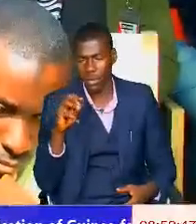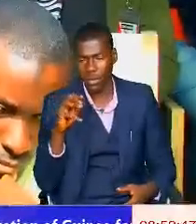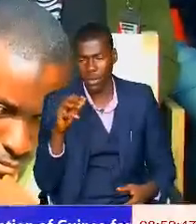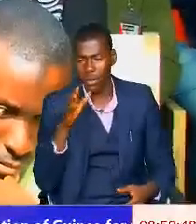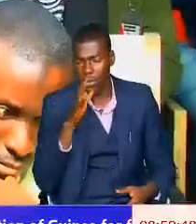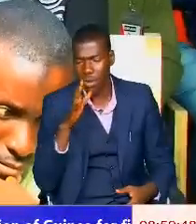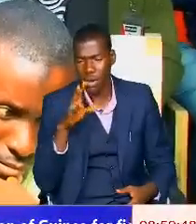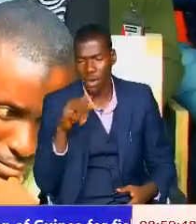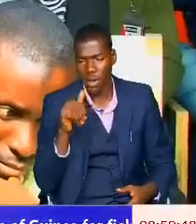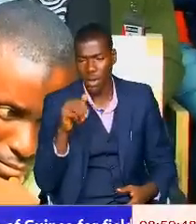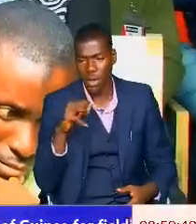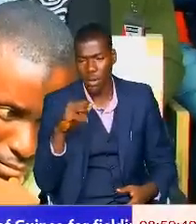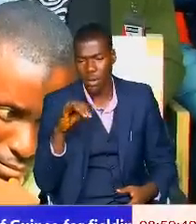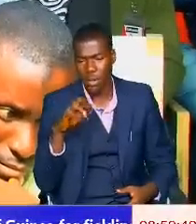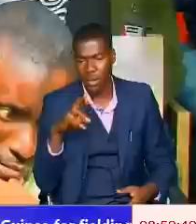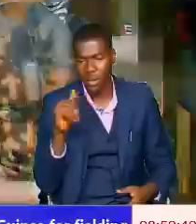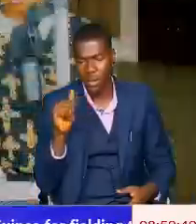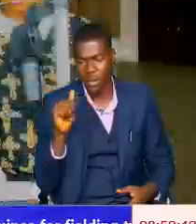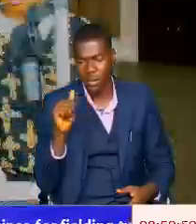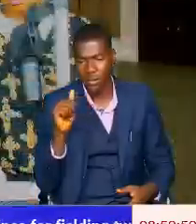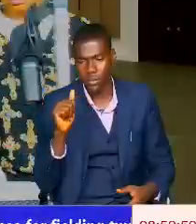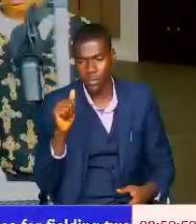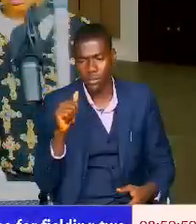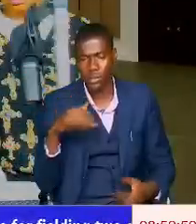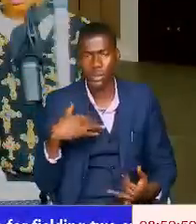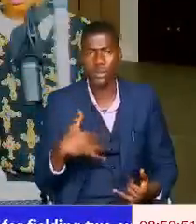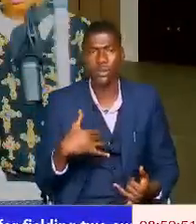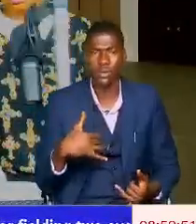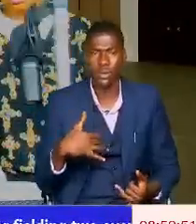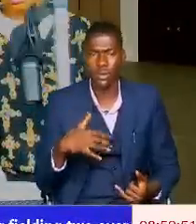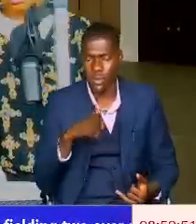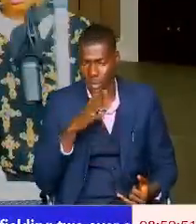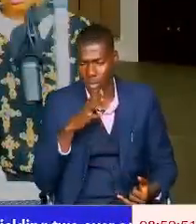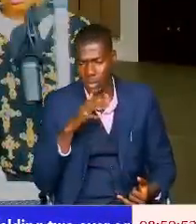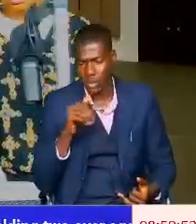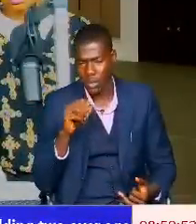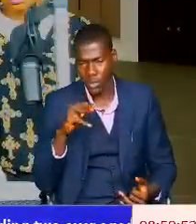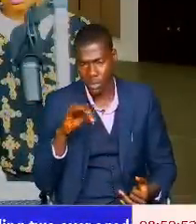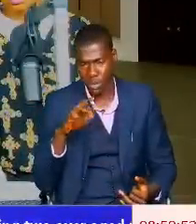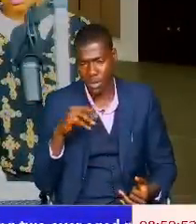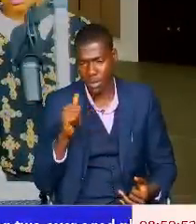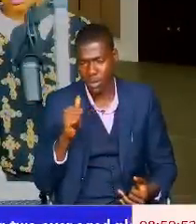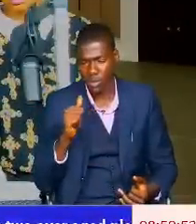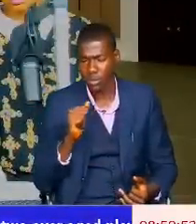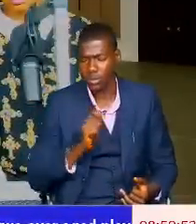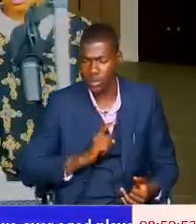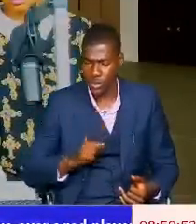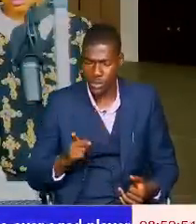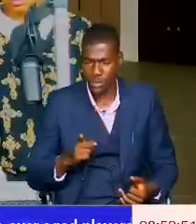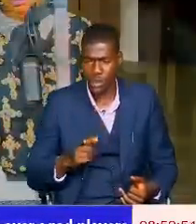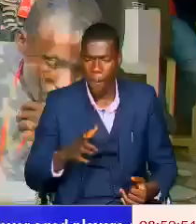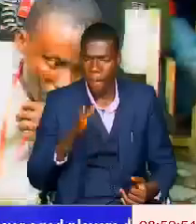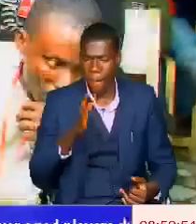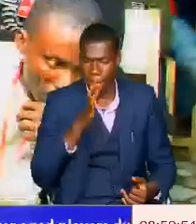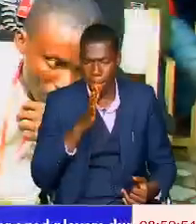I am listening attentively. Mommy Amira, as a mother and a grandmother and a great